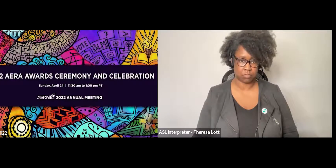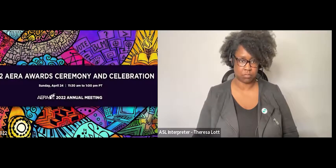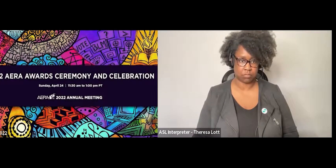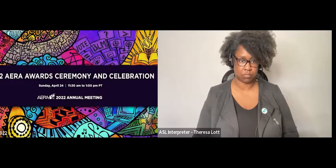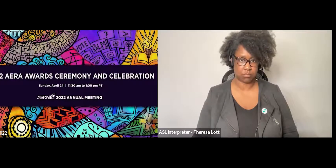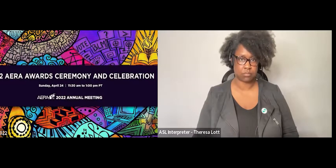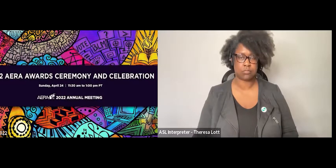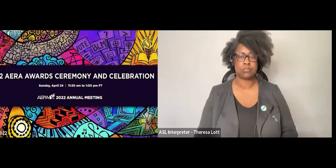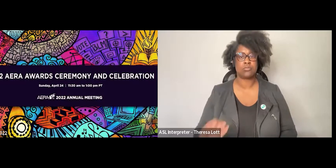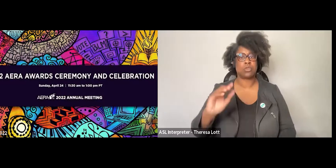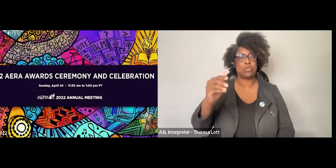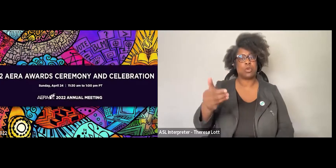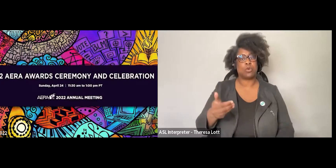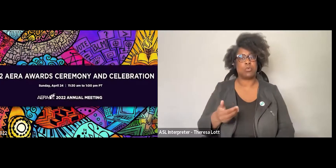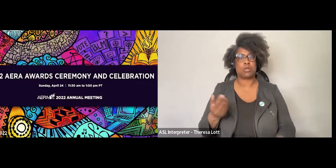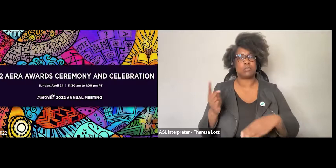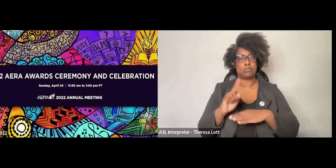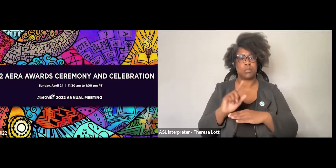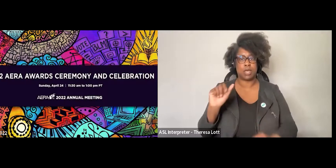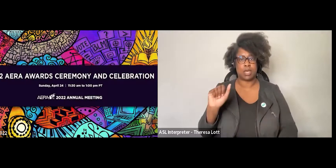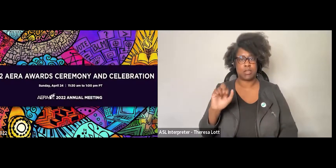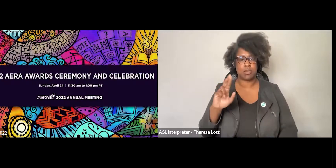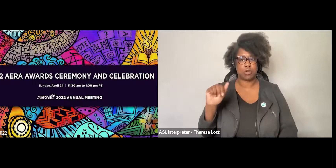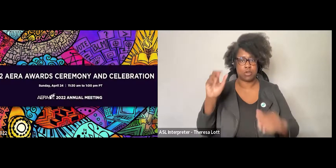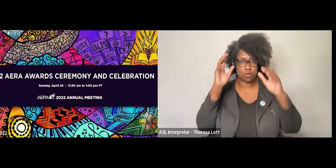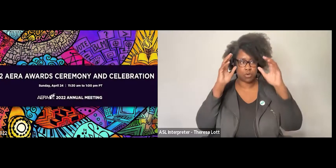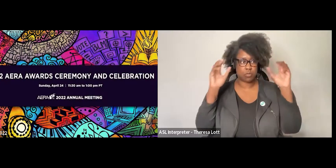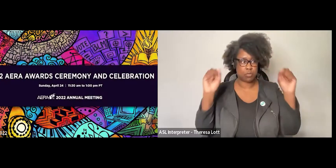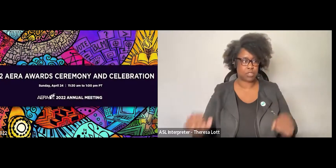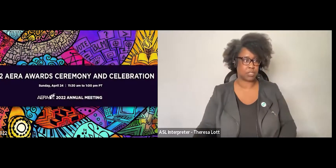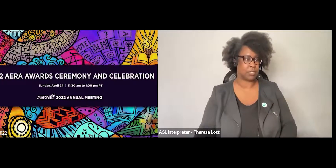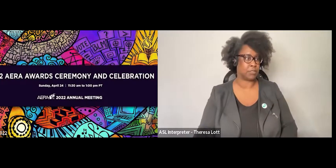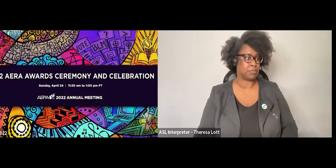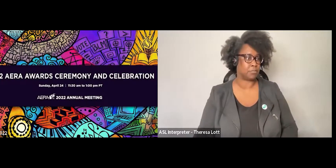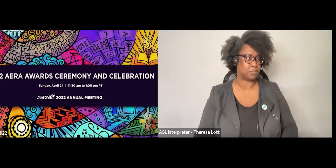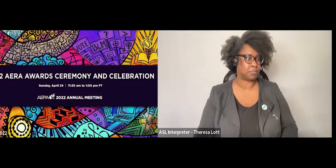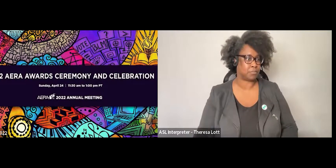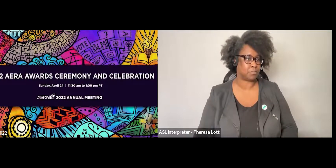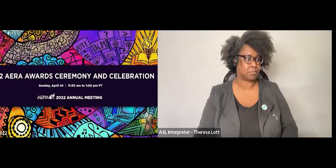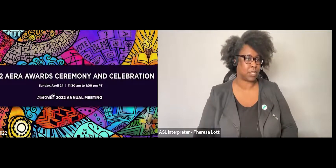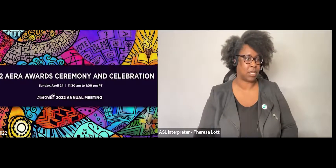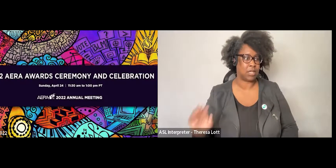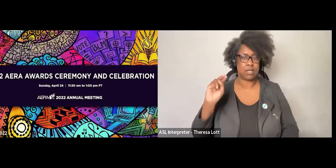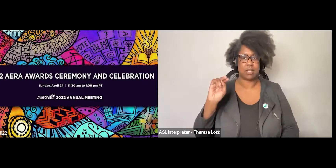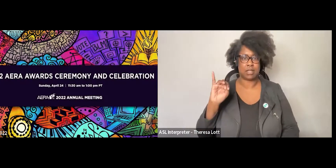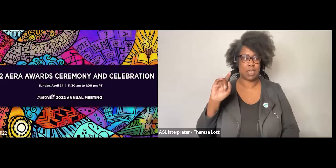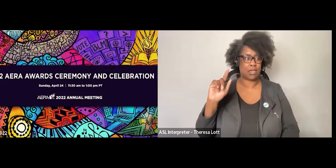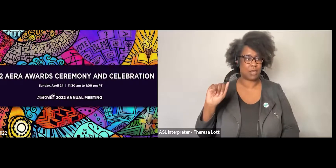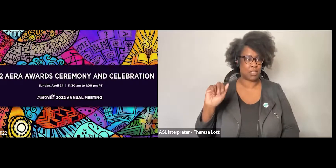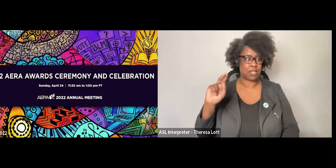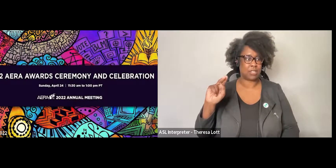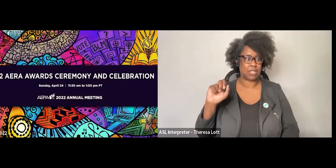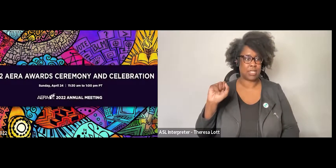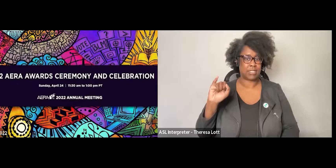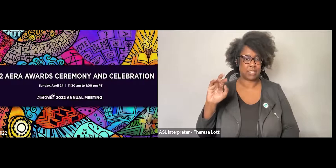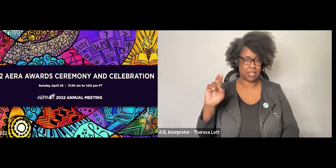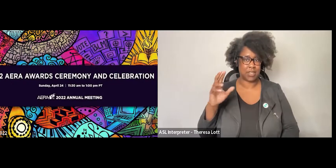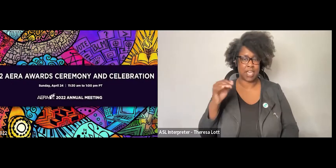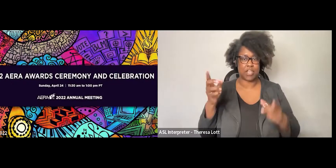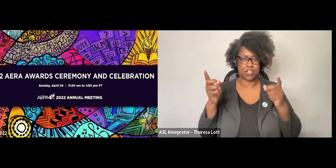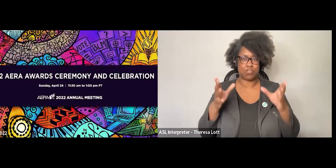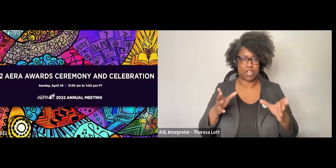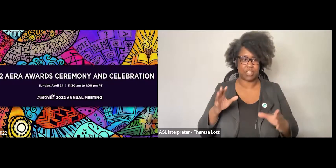Please welcome to the stage AERA President Naila Suad Nasir and AERA Executive Director Felice J.